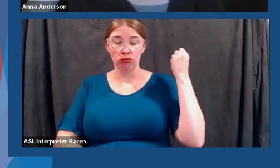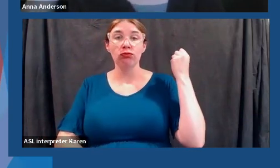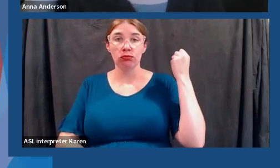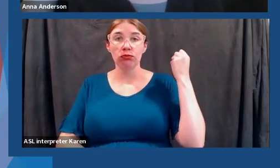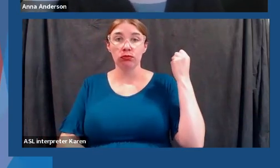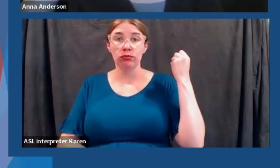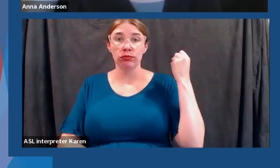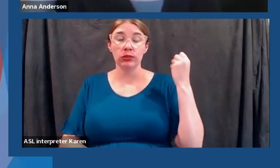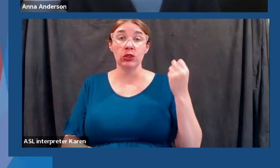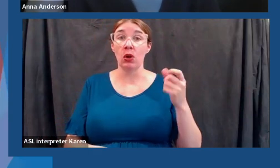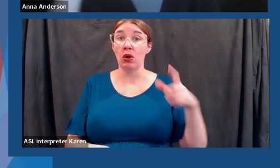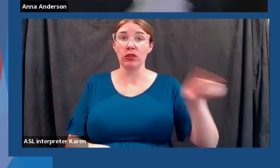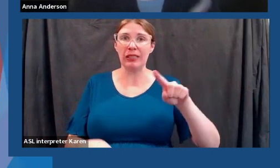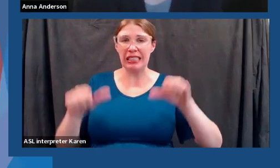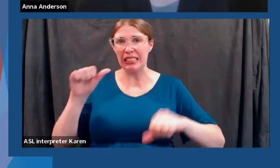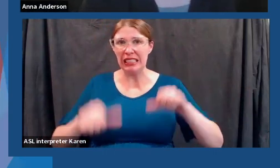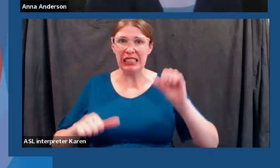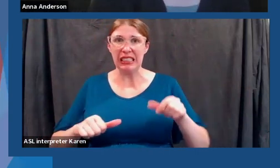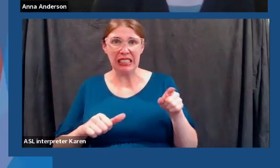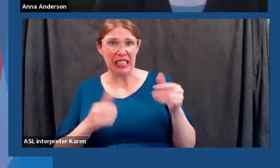way to determine if somebody has the right to vote.